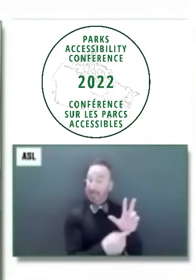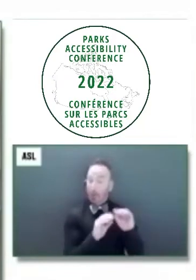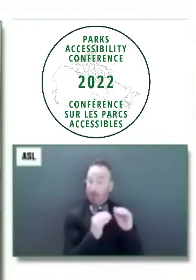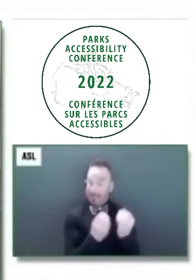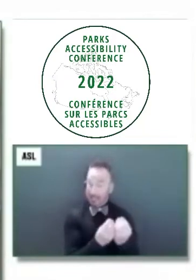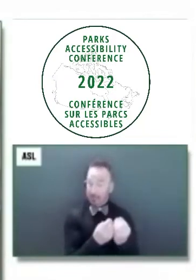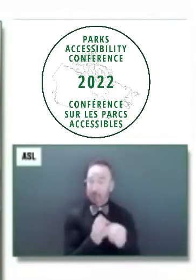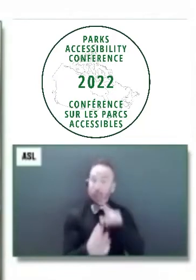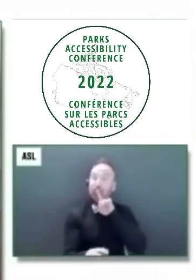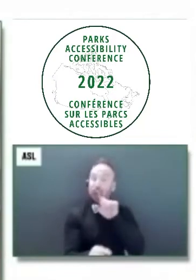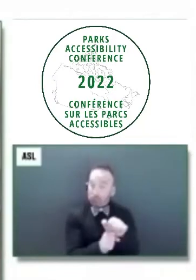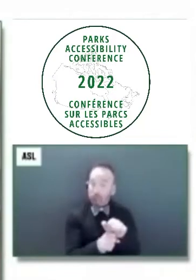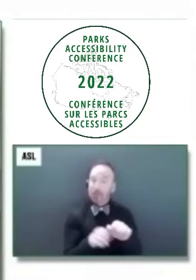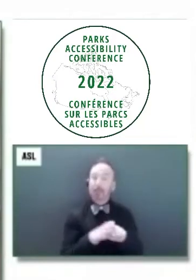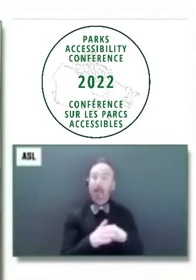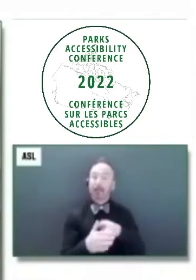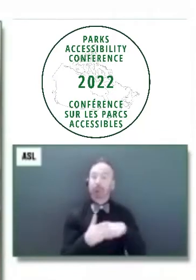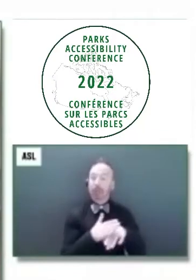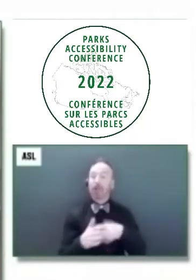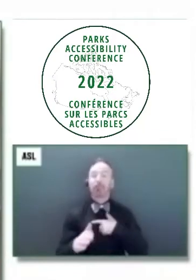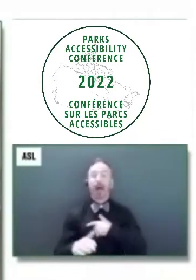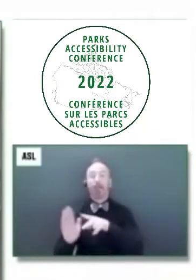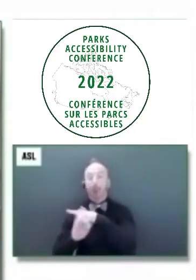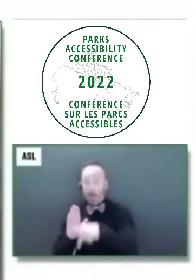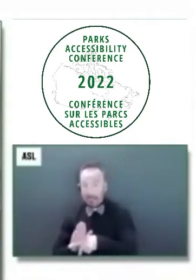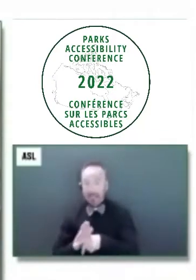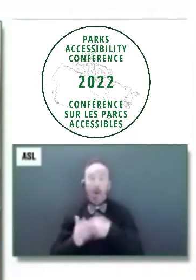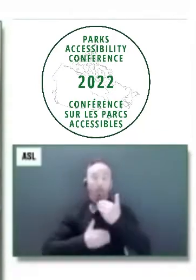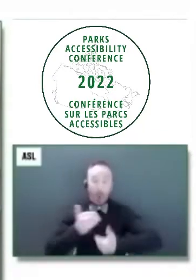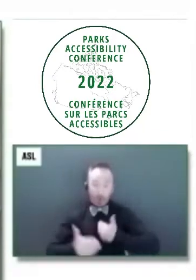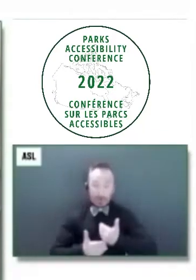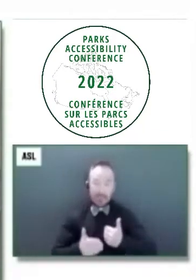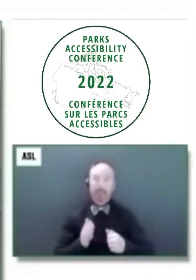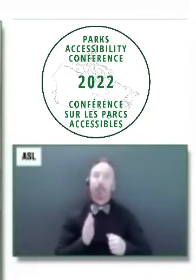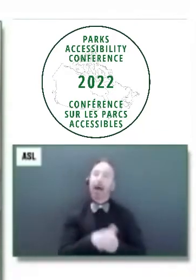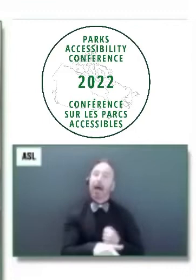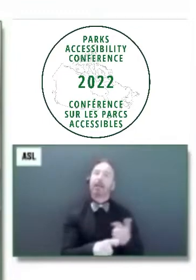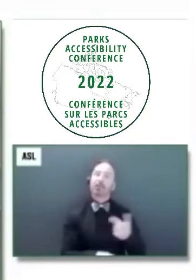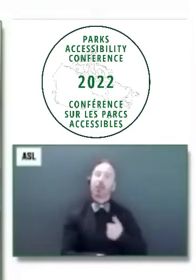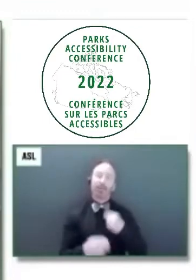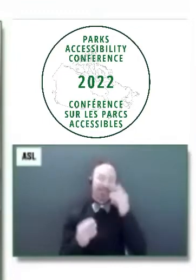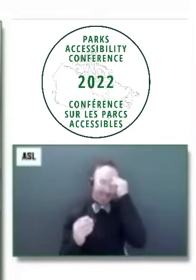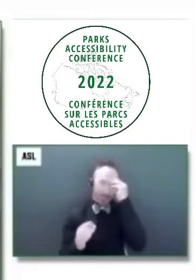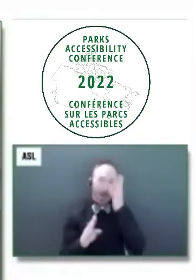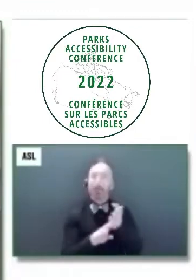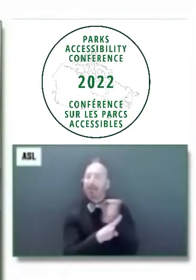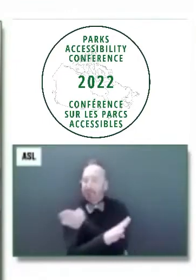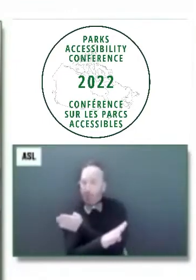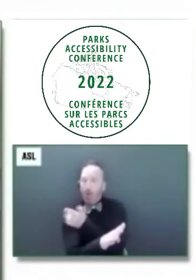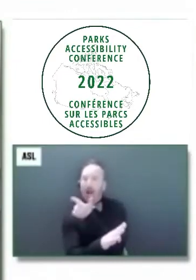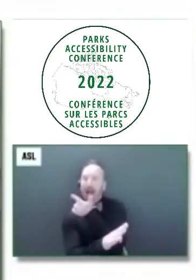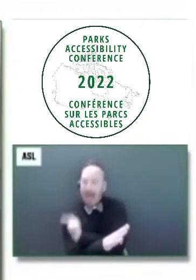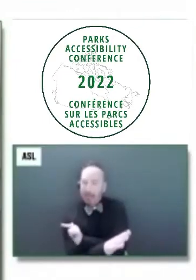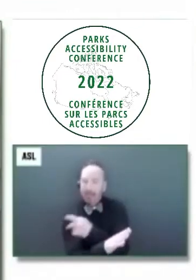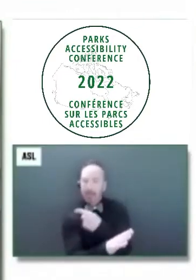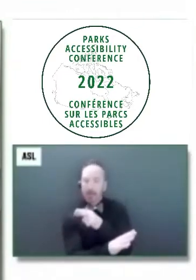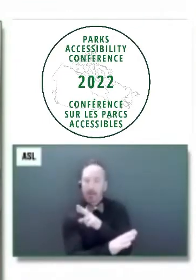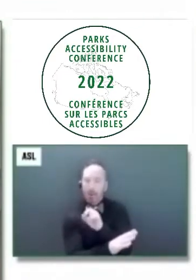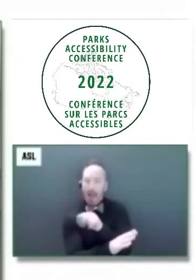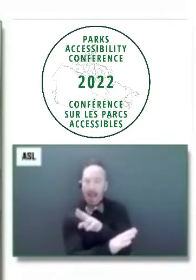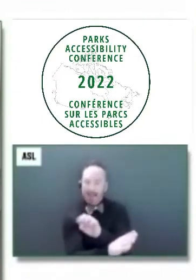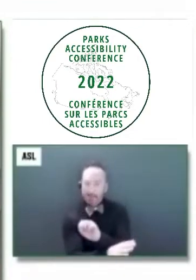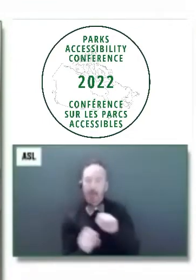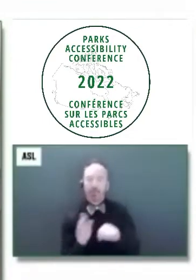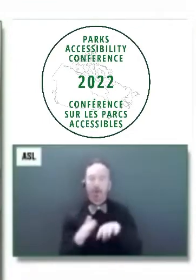design by creating policies and practices that proactively strive for inclusion through implementing accessibility solutions. A stage